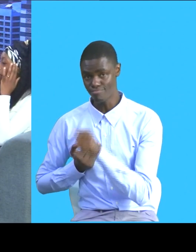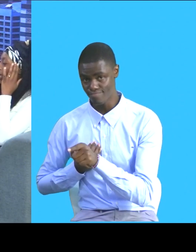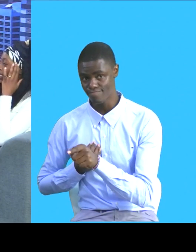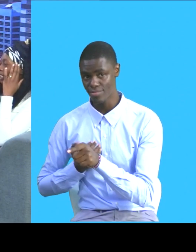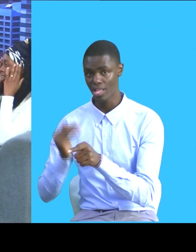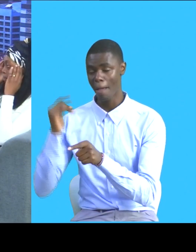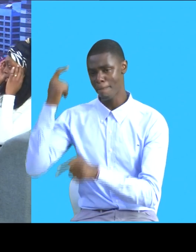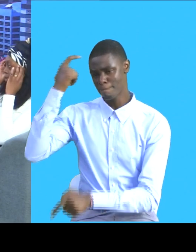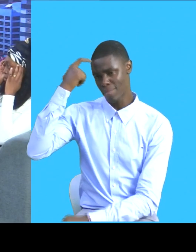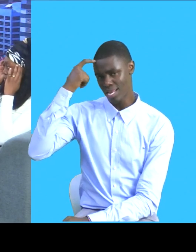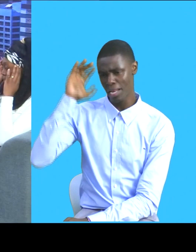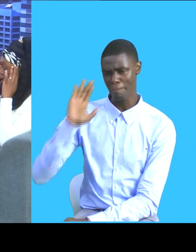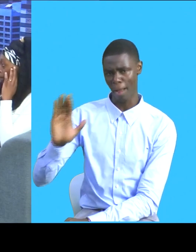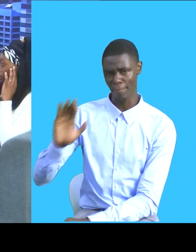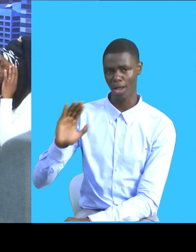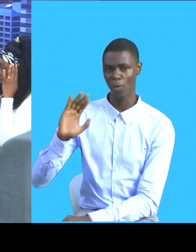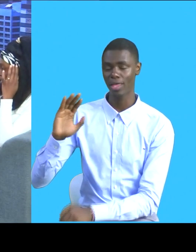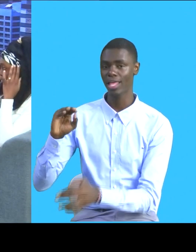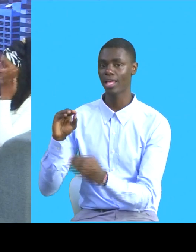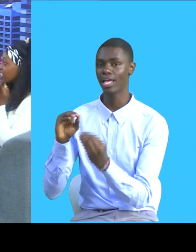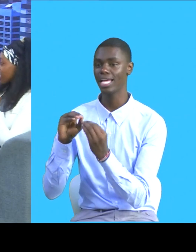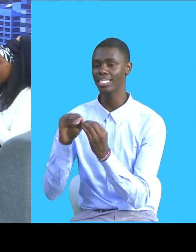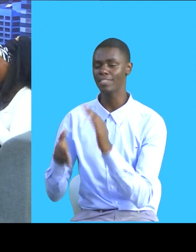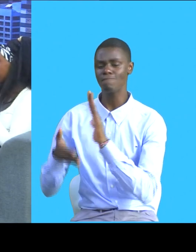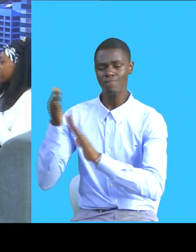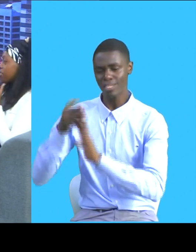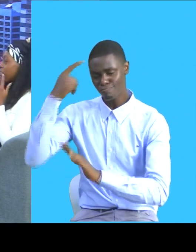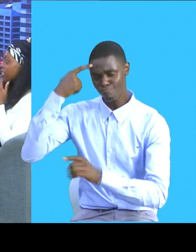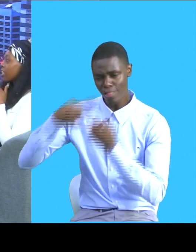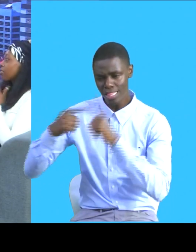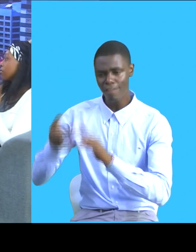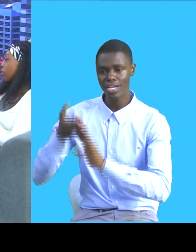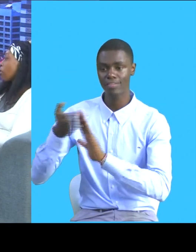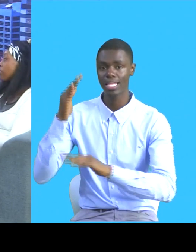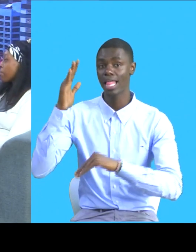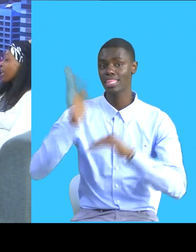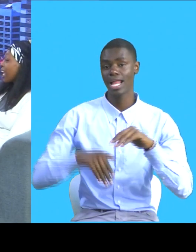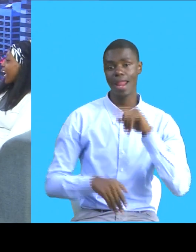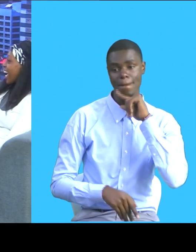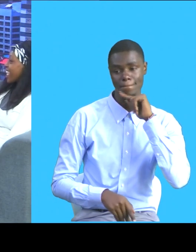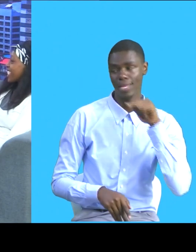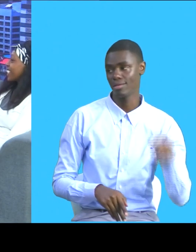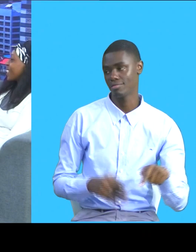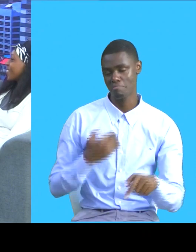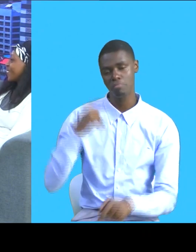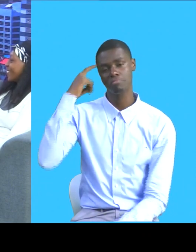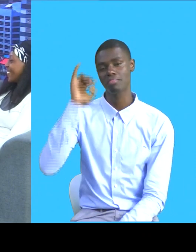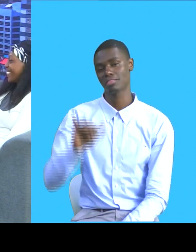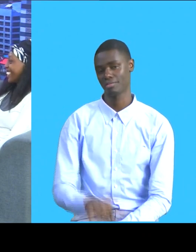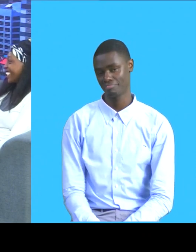the mindset of women are more faster. Let me say faster than of the men. I think